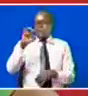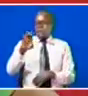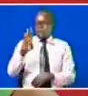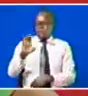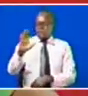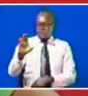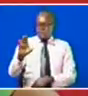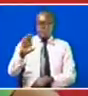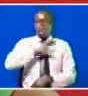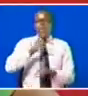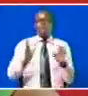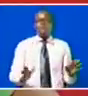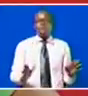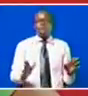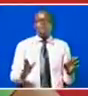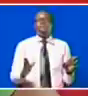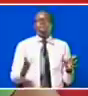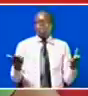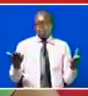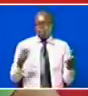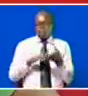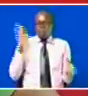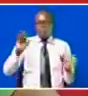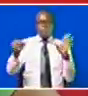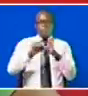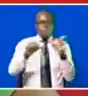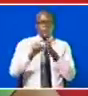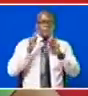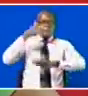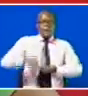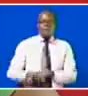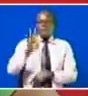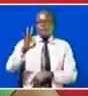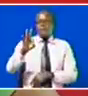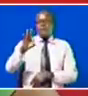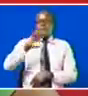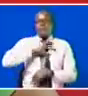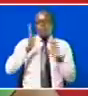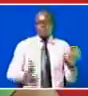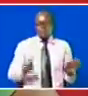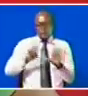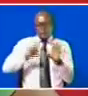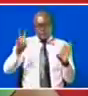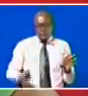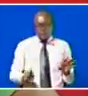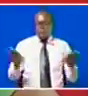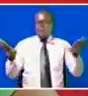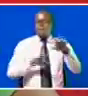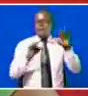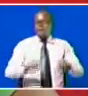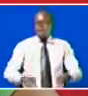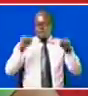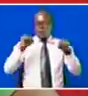Electoral and Boundaries Commission has been thrown into a further crisis after three commissioners resigned. IEBC Vice